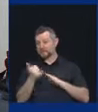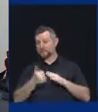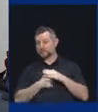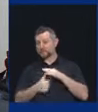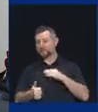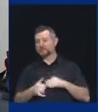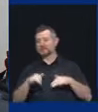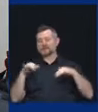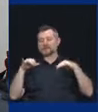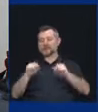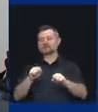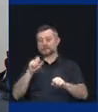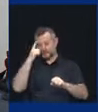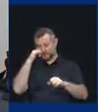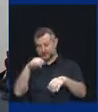Yes.